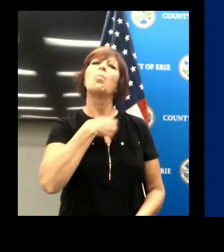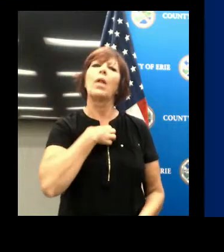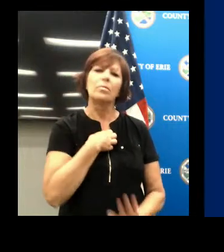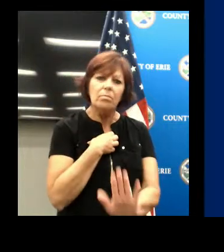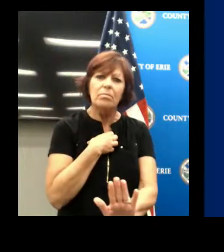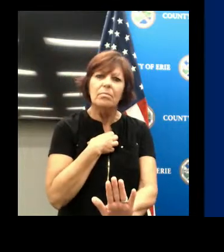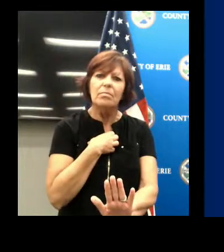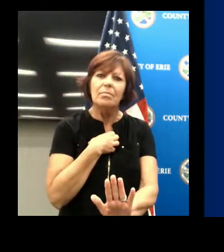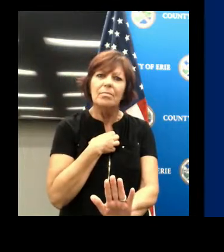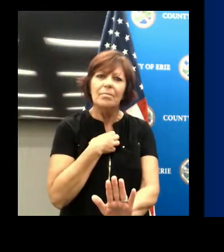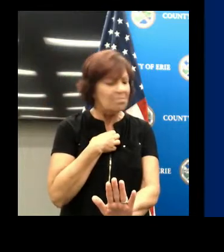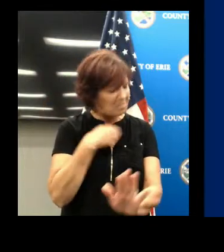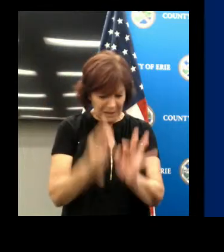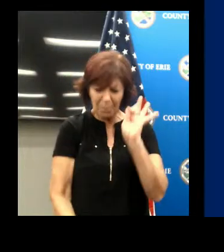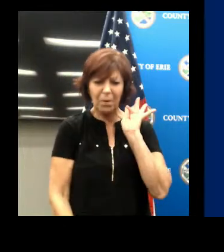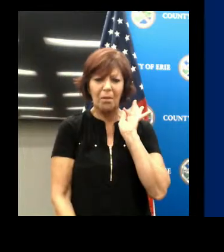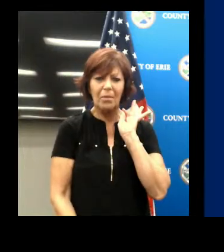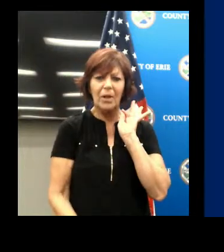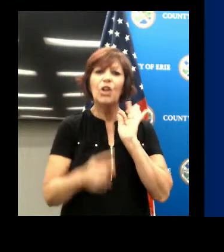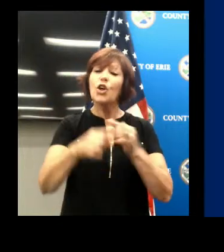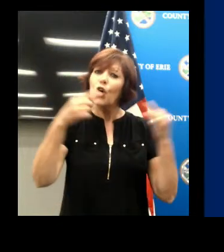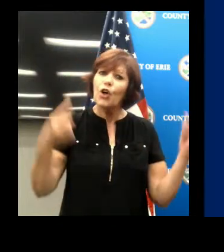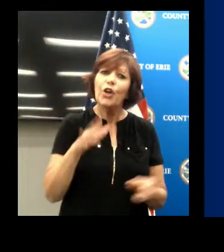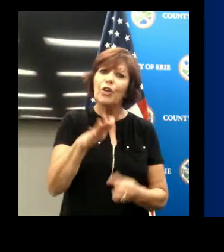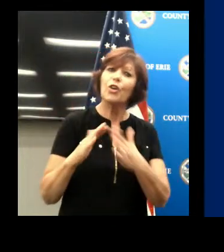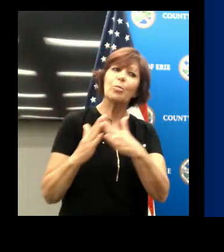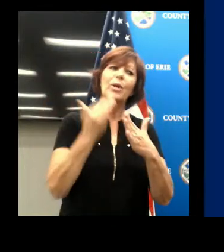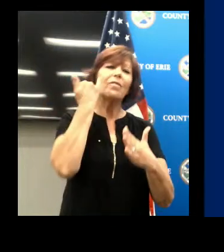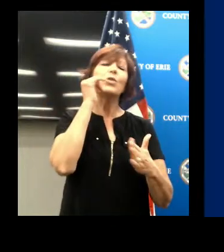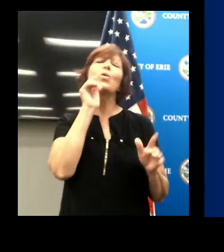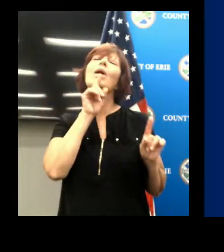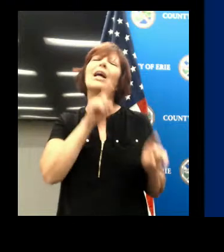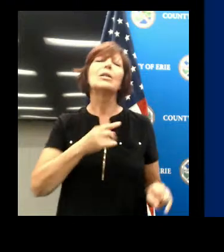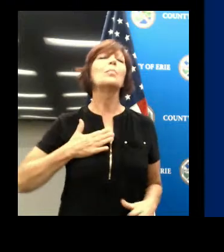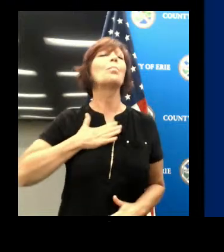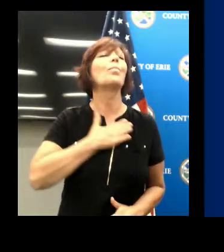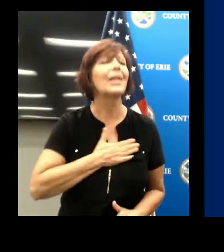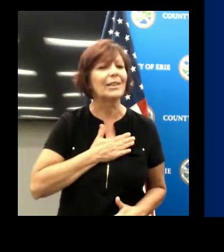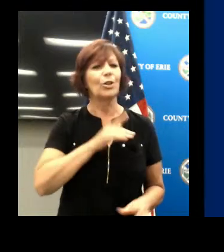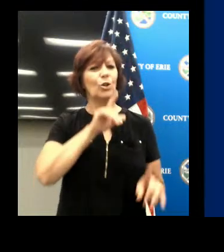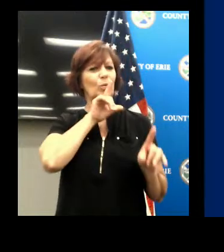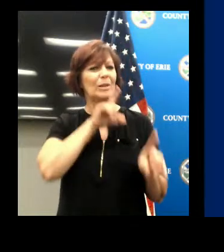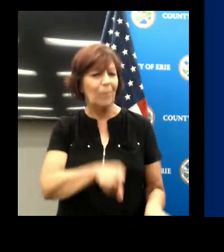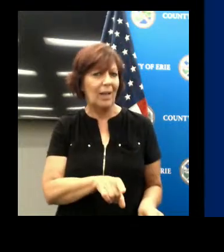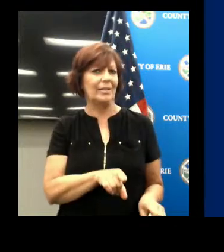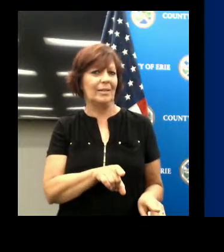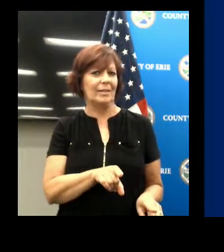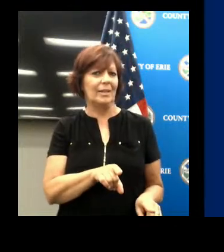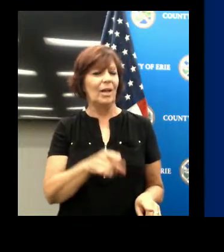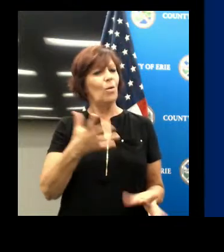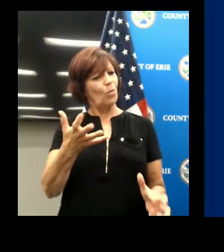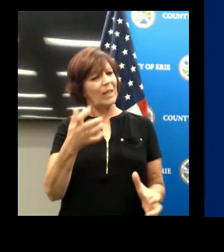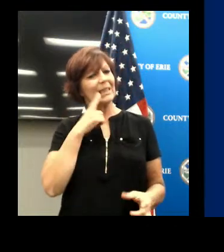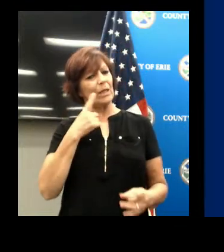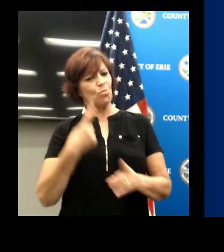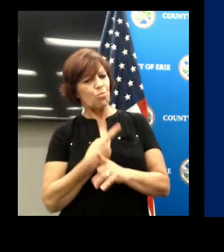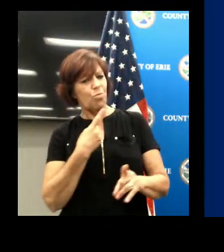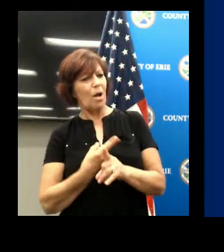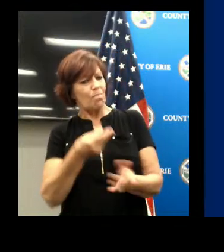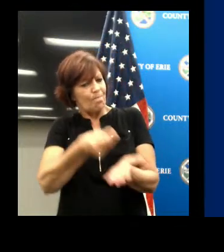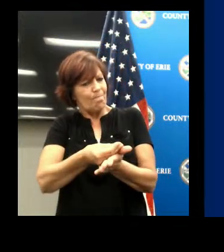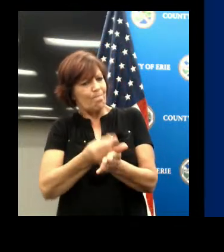in the future. Simple as that, because you're hurting your own community. I need you to respond. We need you to respond so that we get properly